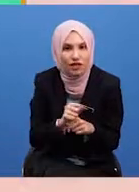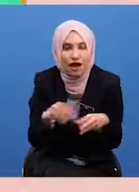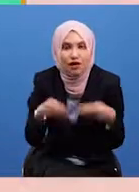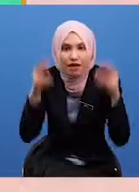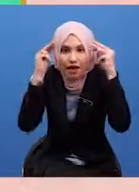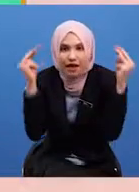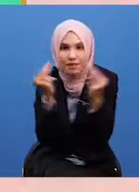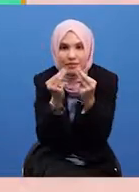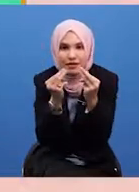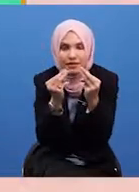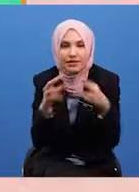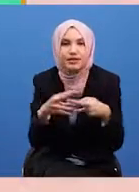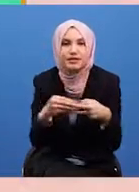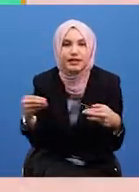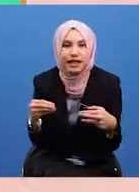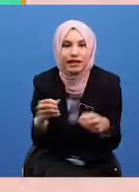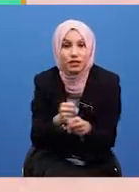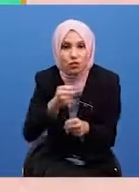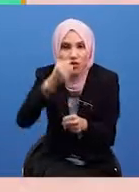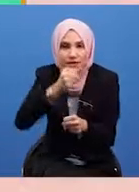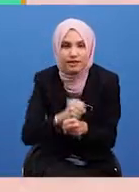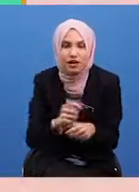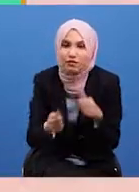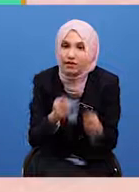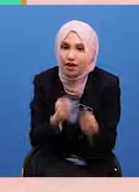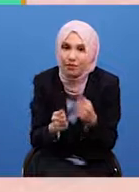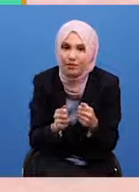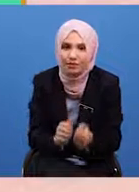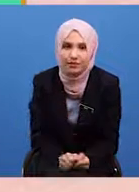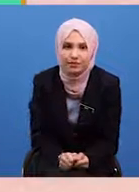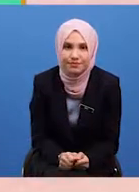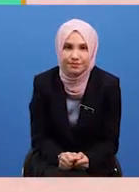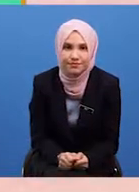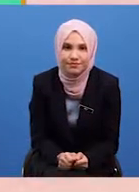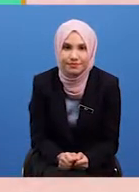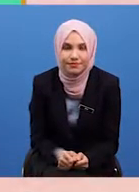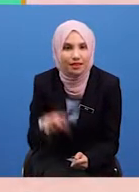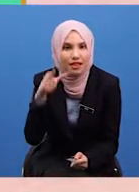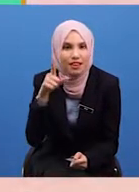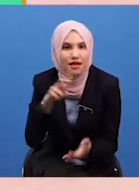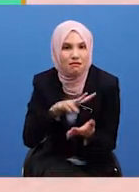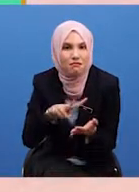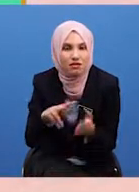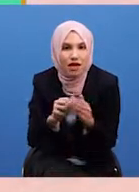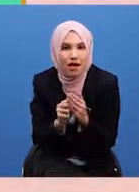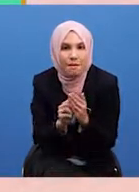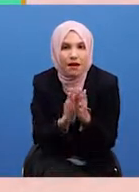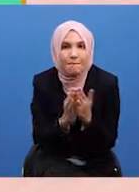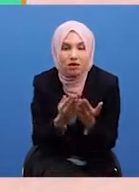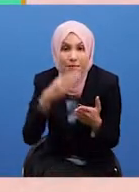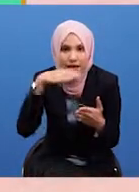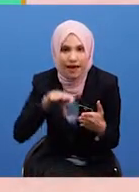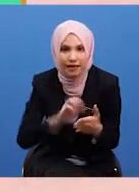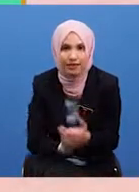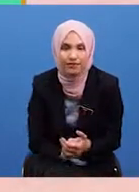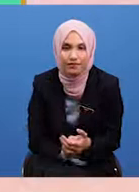about the way the headmaster selects the winner of the competition. Lin reads a book about an elephant